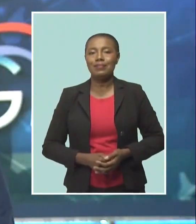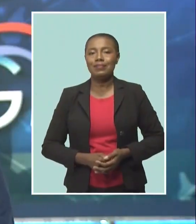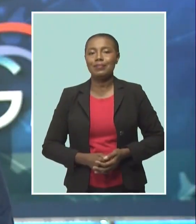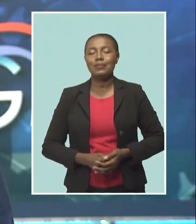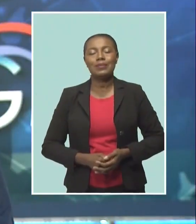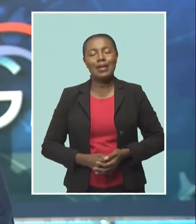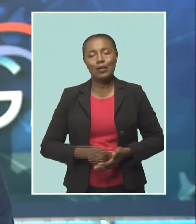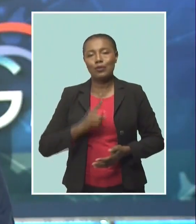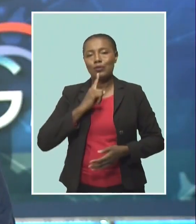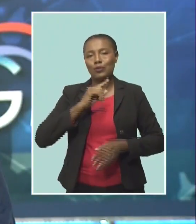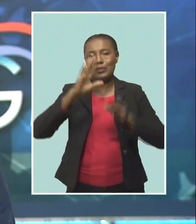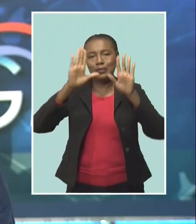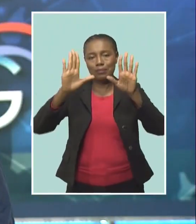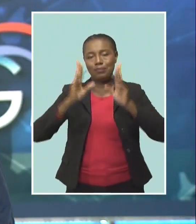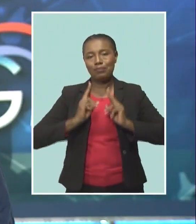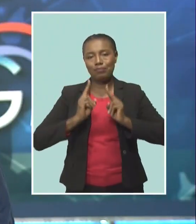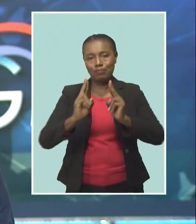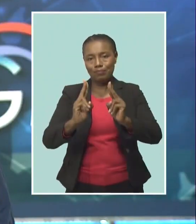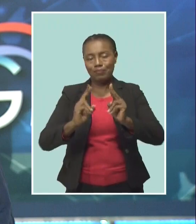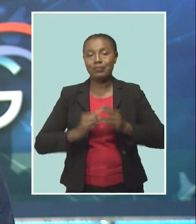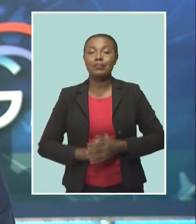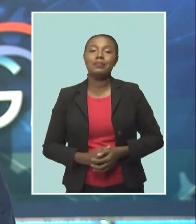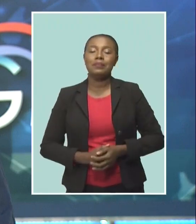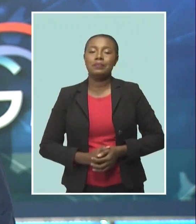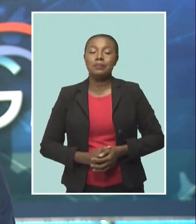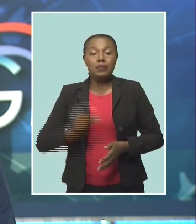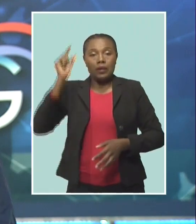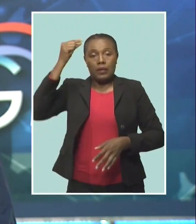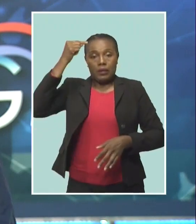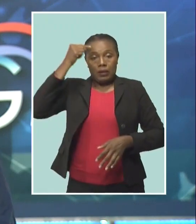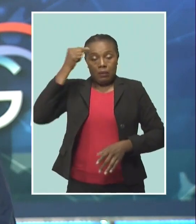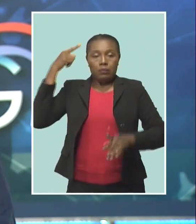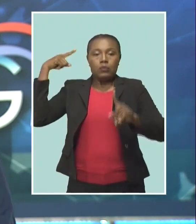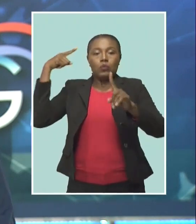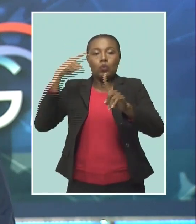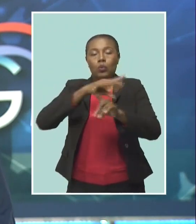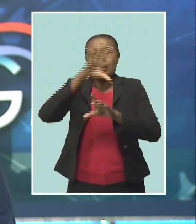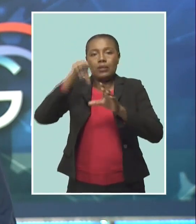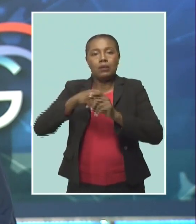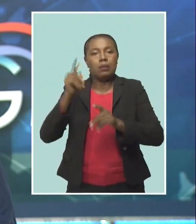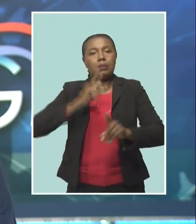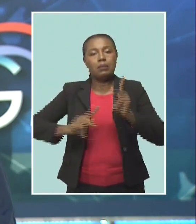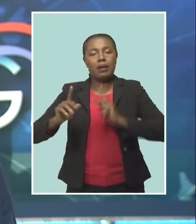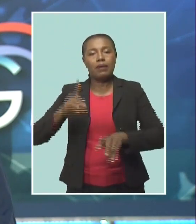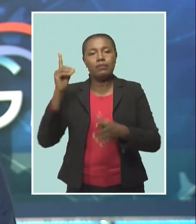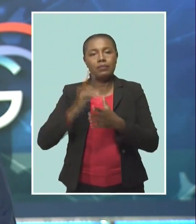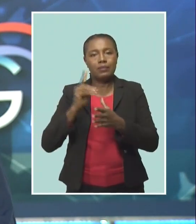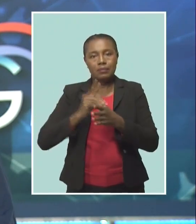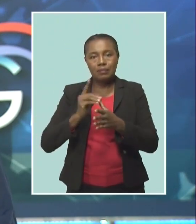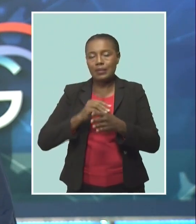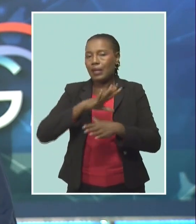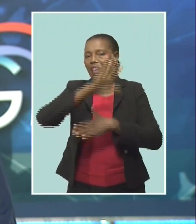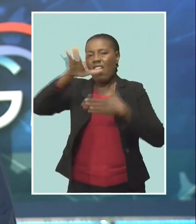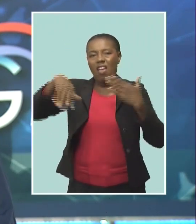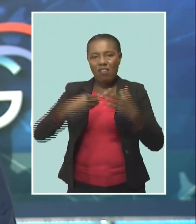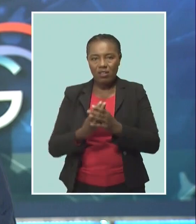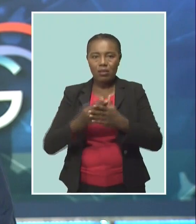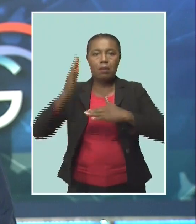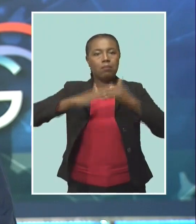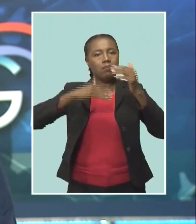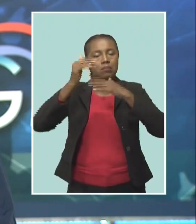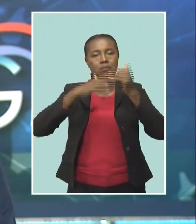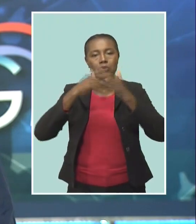What an honor. Government is on a mission to further include those with disabilities in all aspects of building